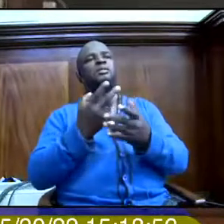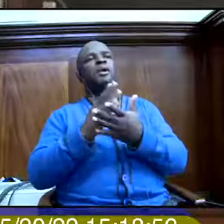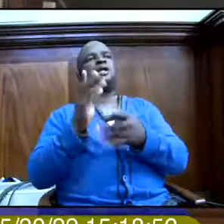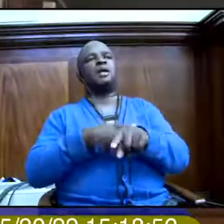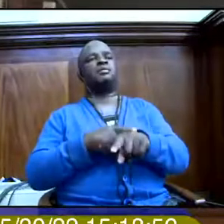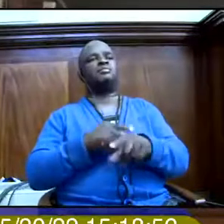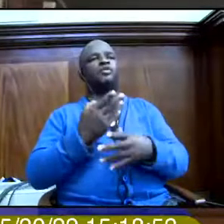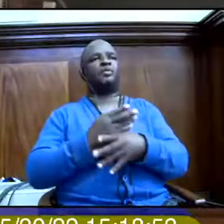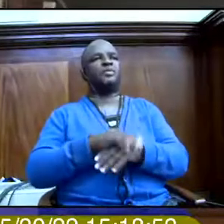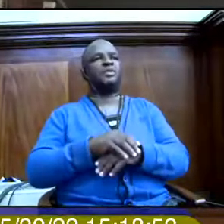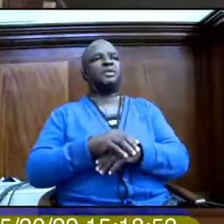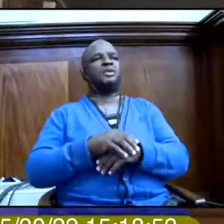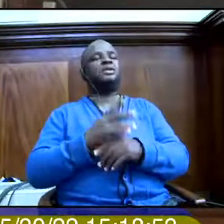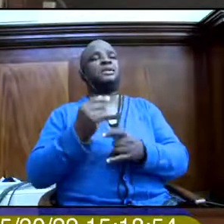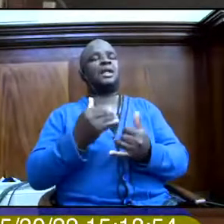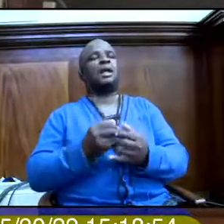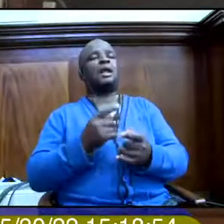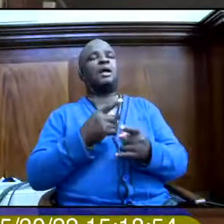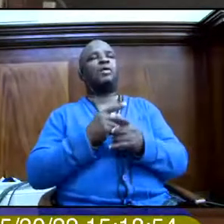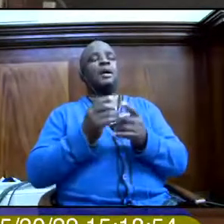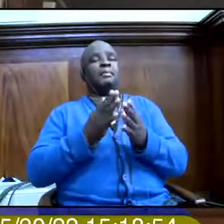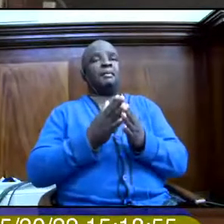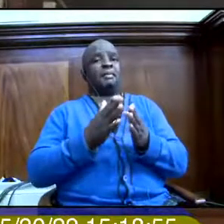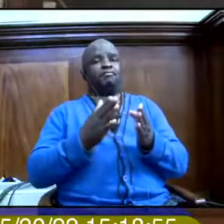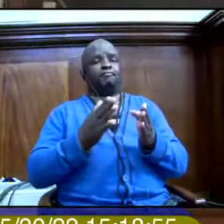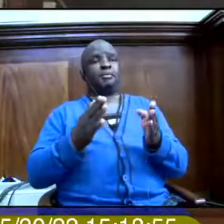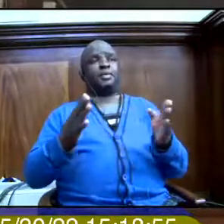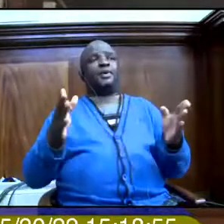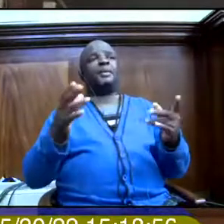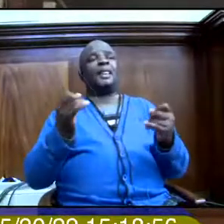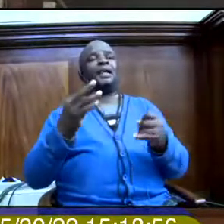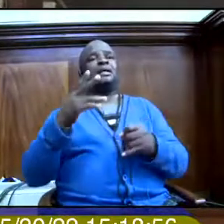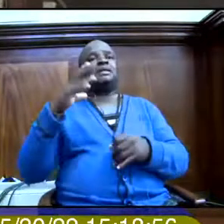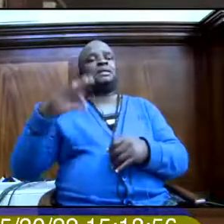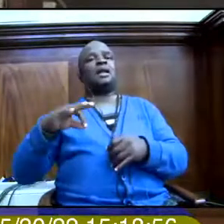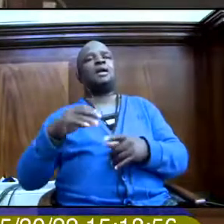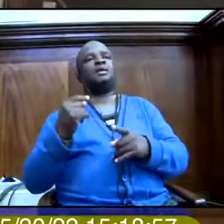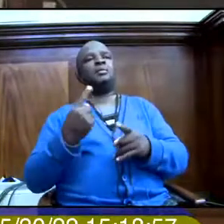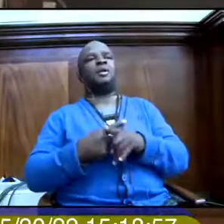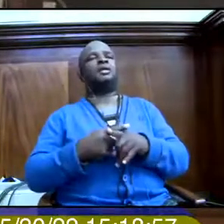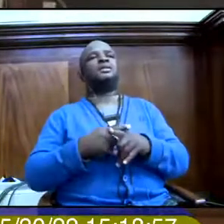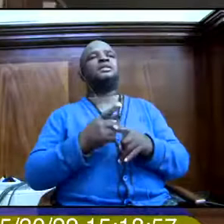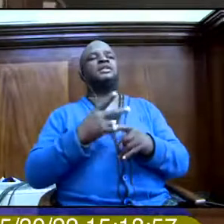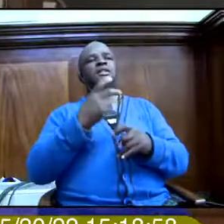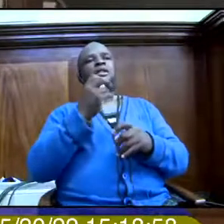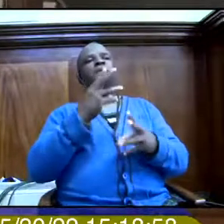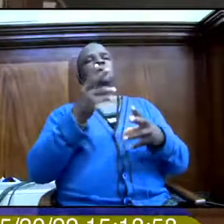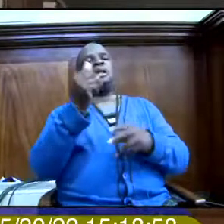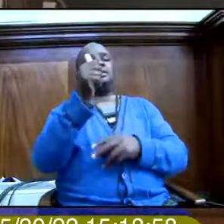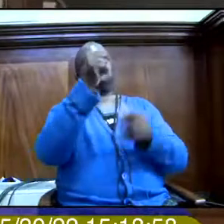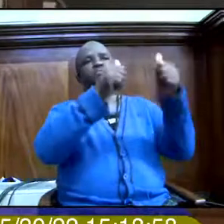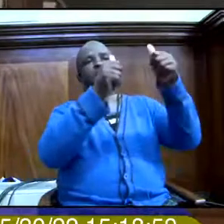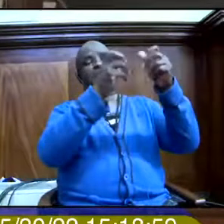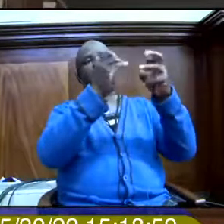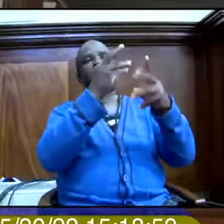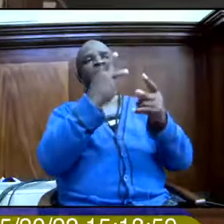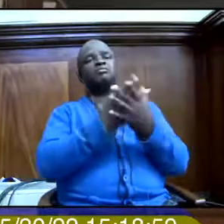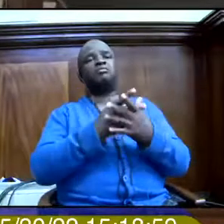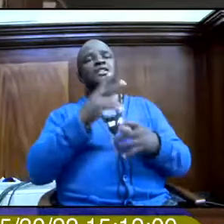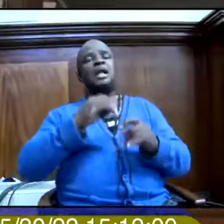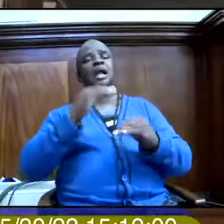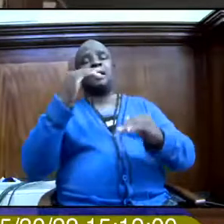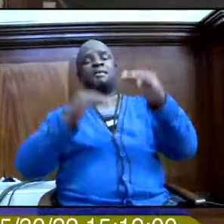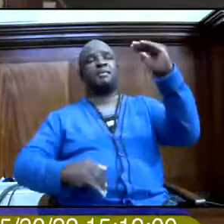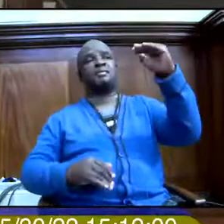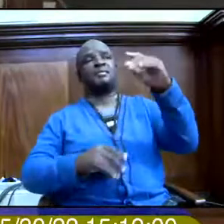and the soaring gap between pay and by weka and taken by executive as at utterly